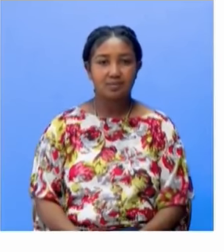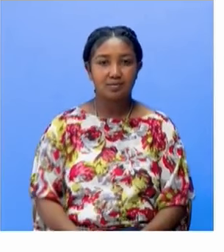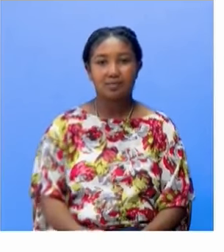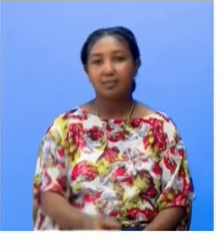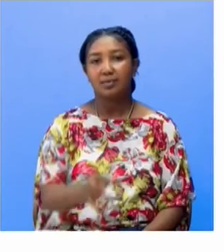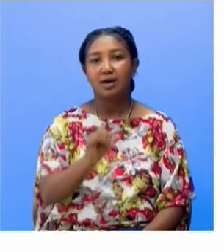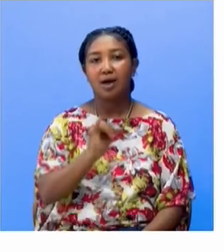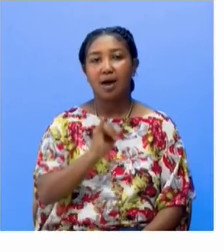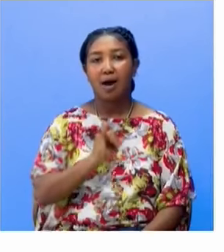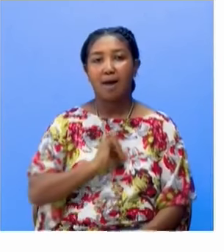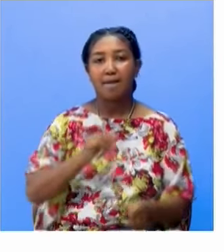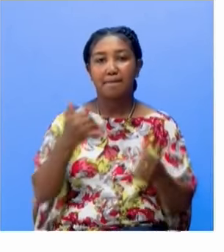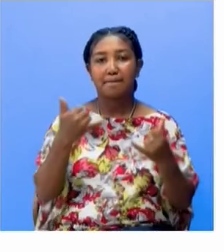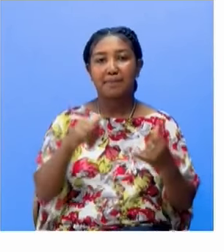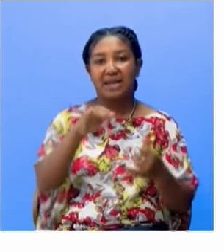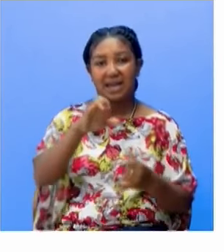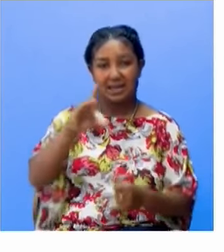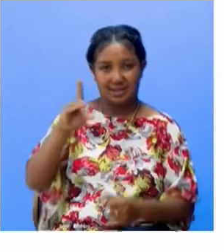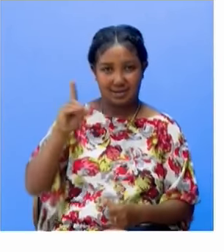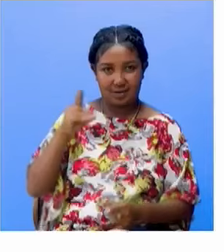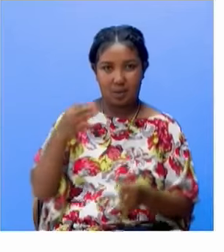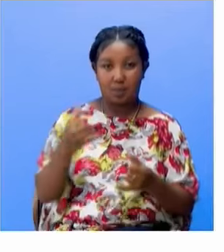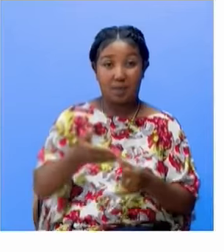I played